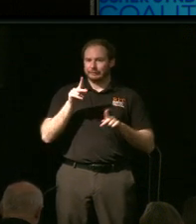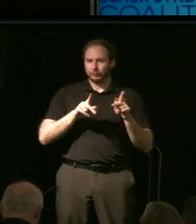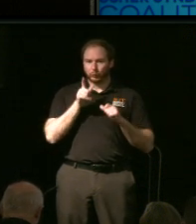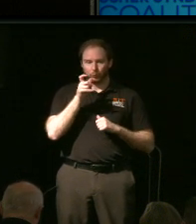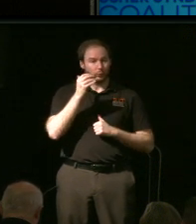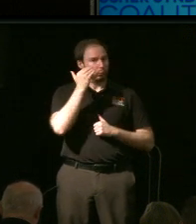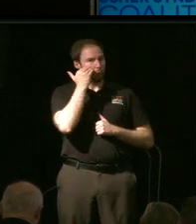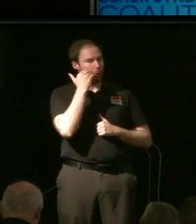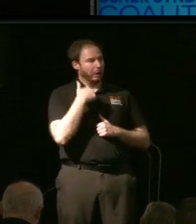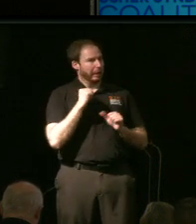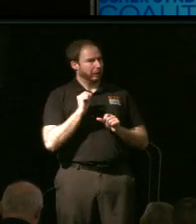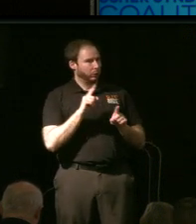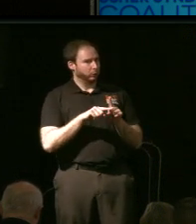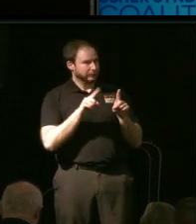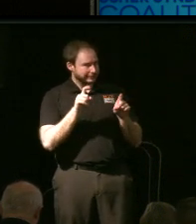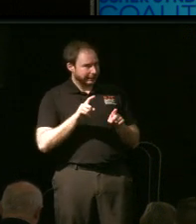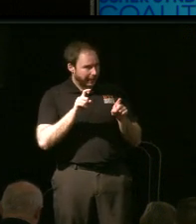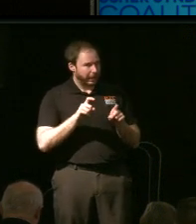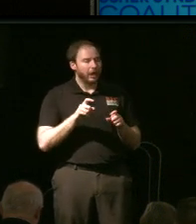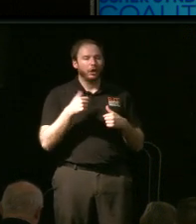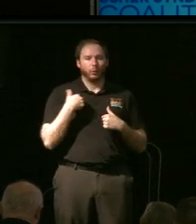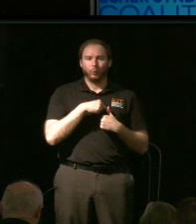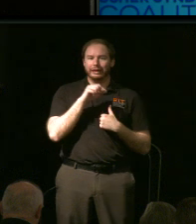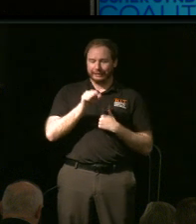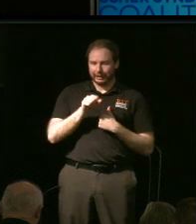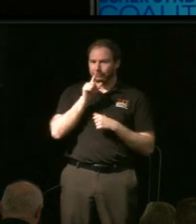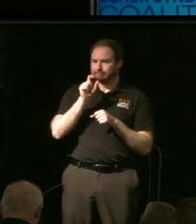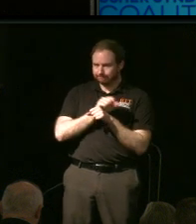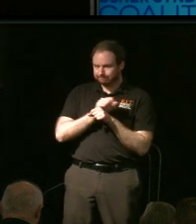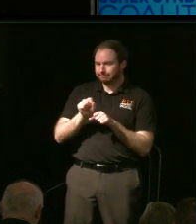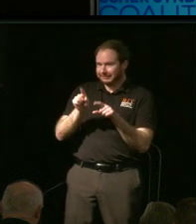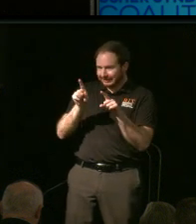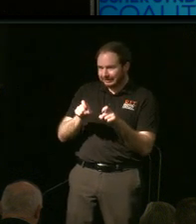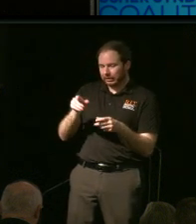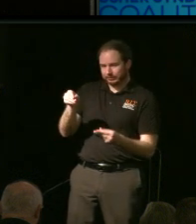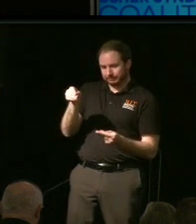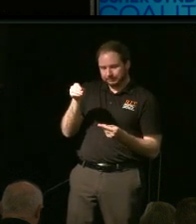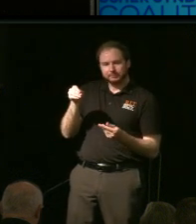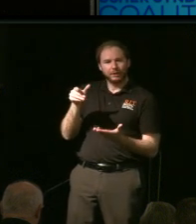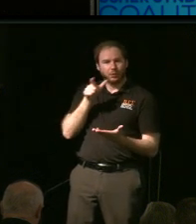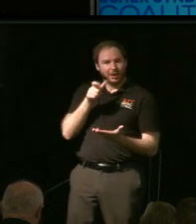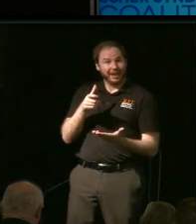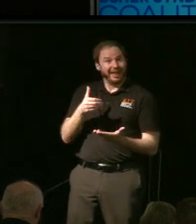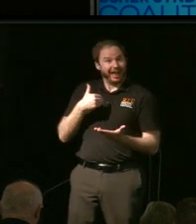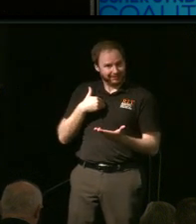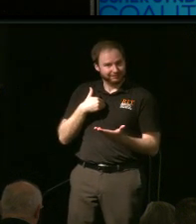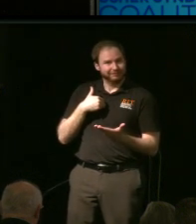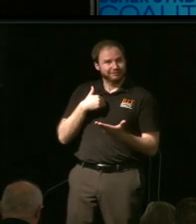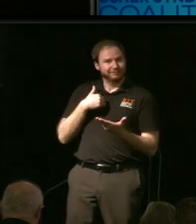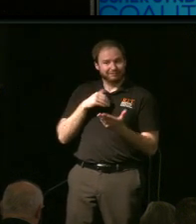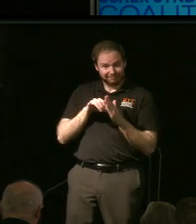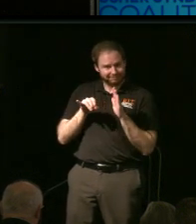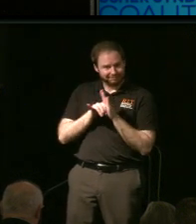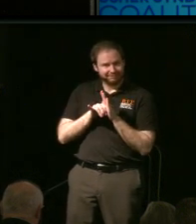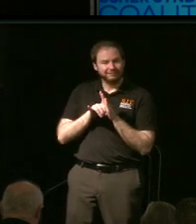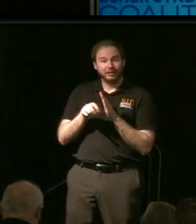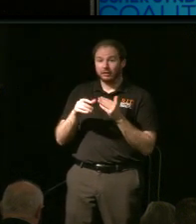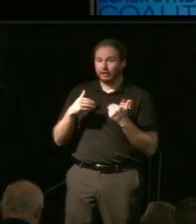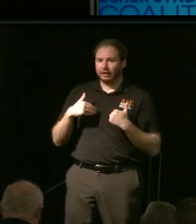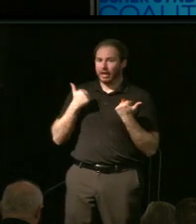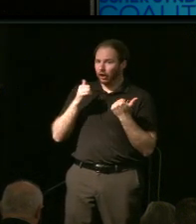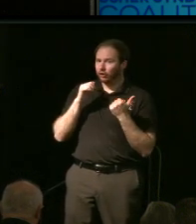of Usher syndrome, we're seeing many more patients who actually have this. We're seeing them much